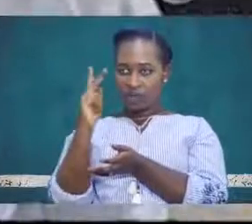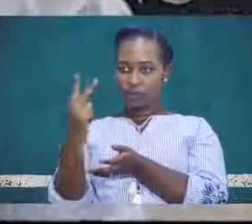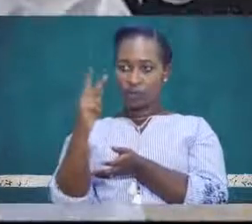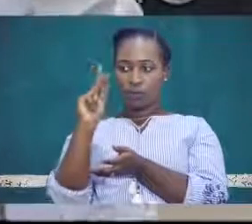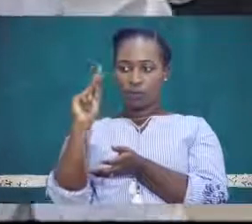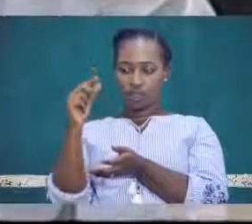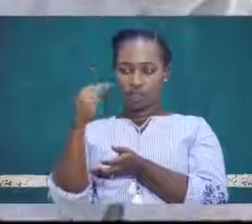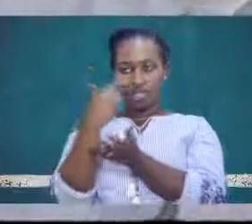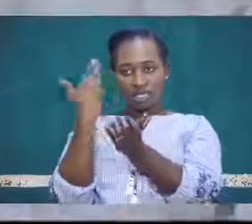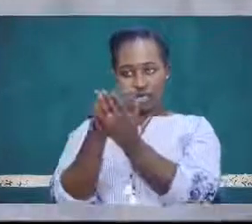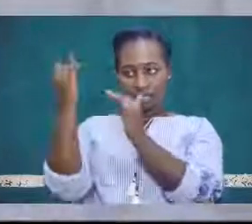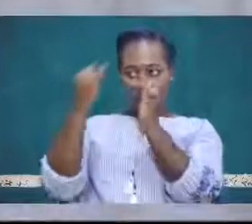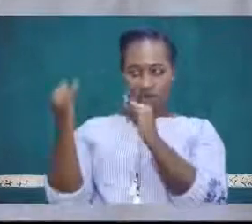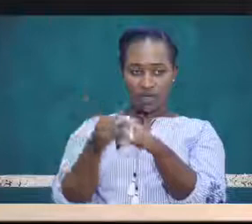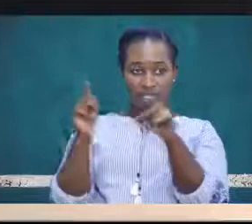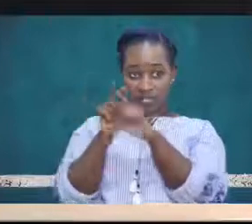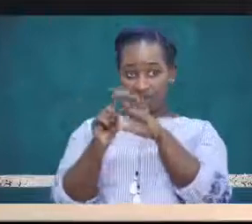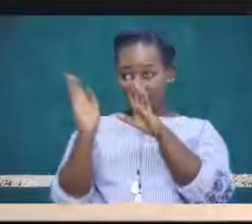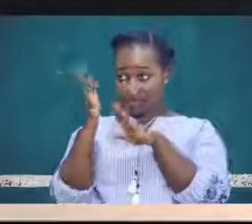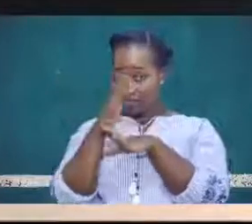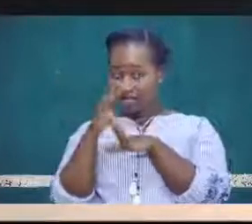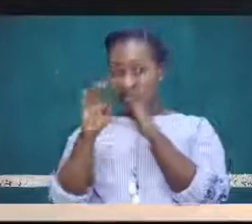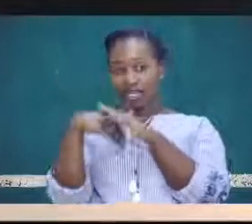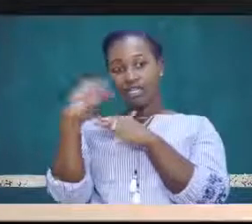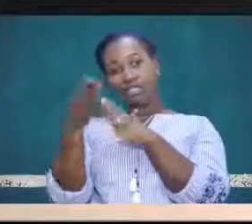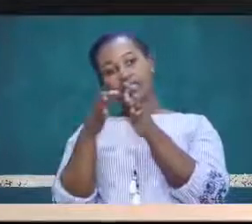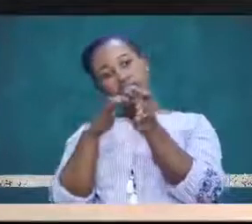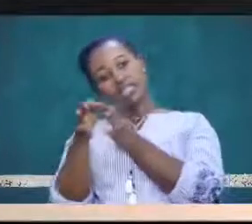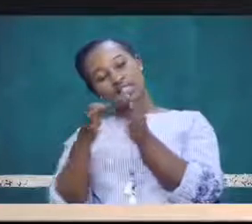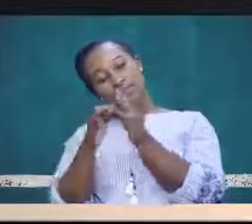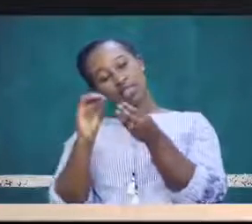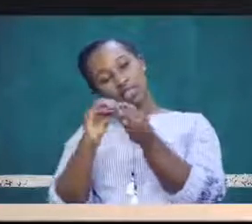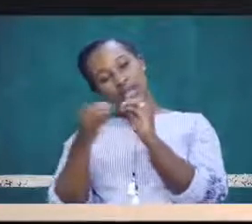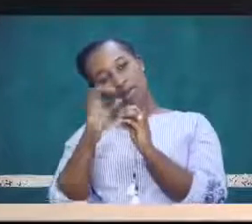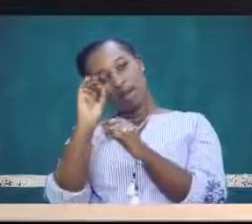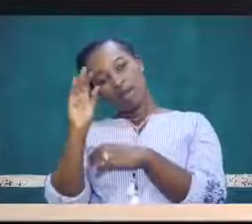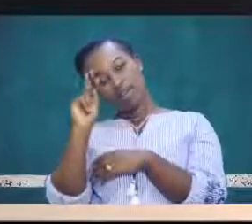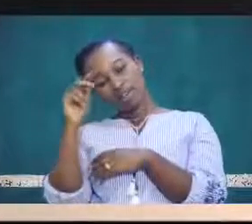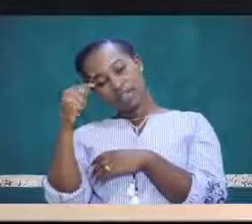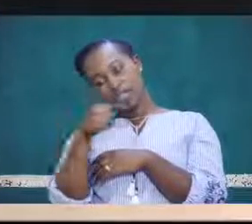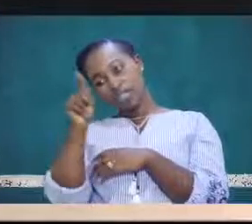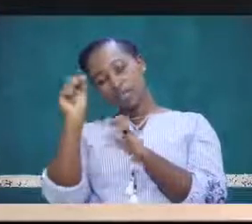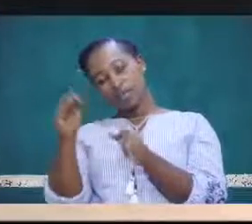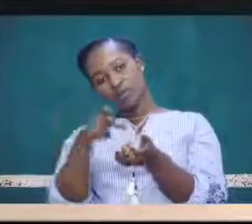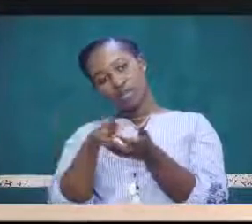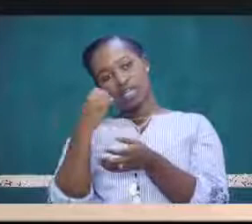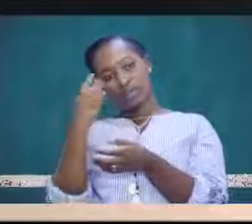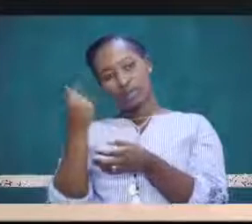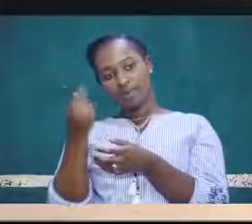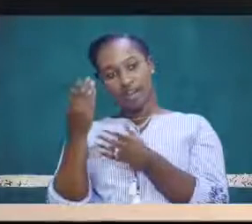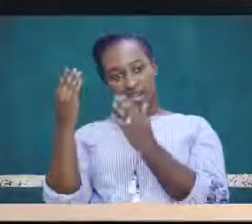like this. Then from there, you will estimate the number of kilograms he would buy if price was